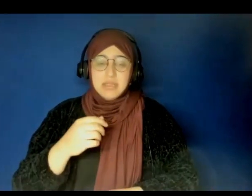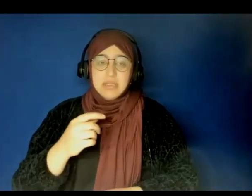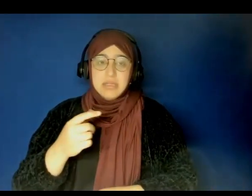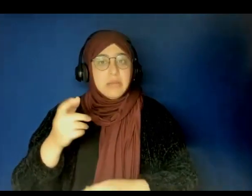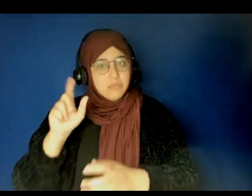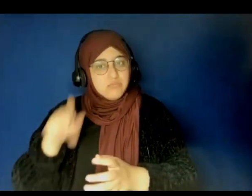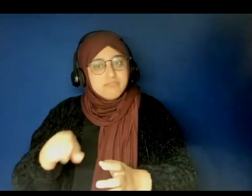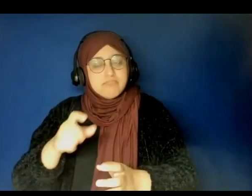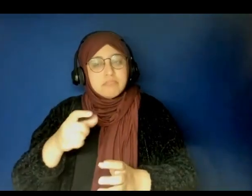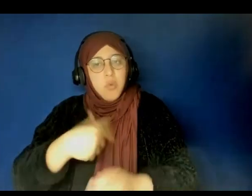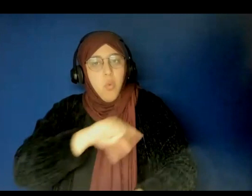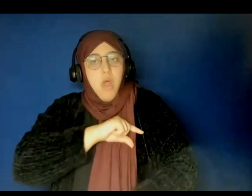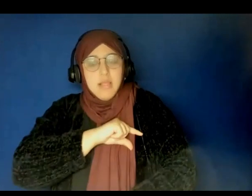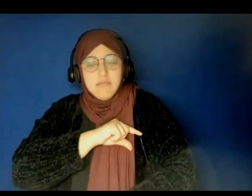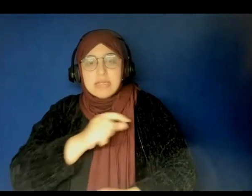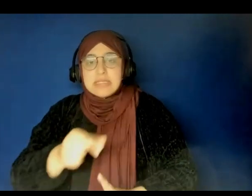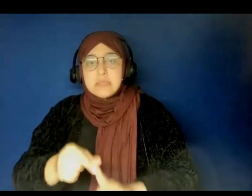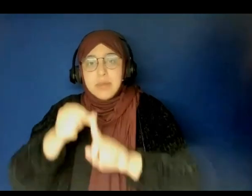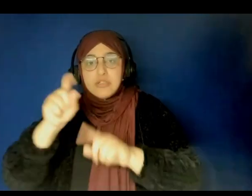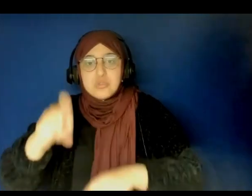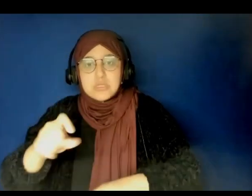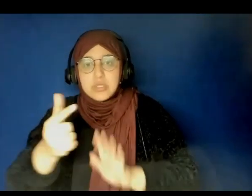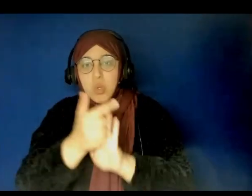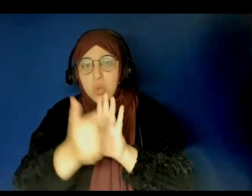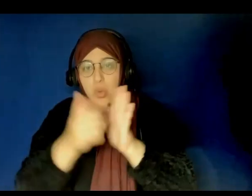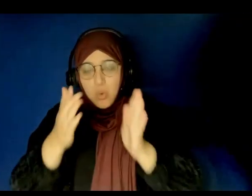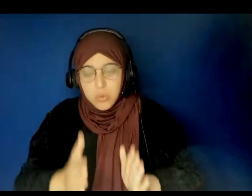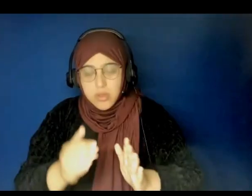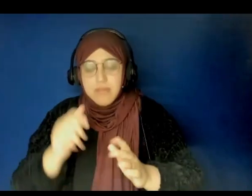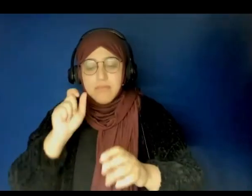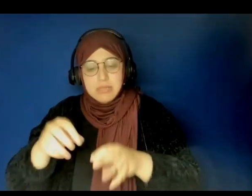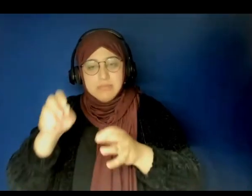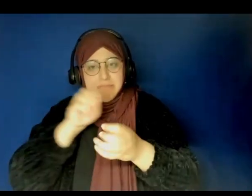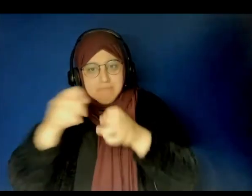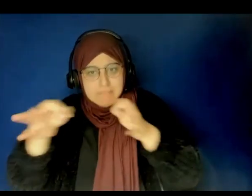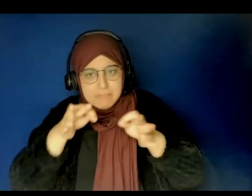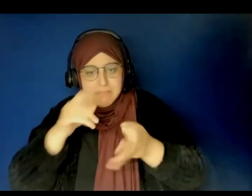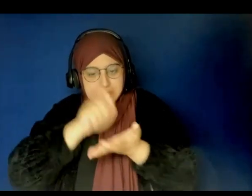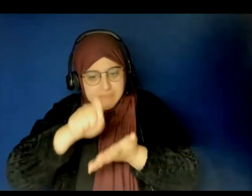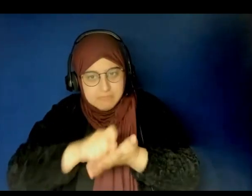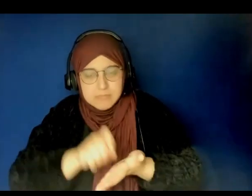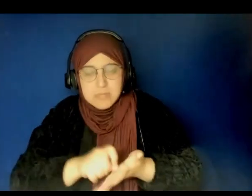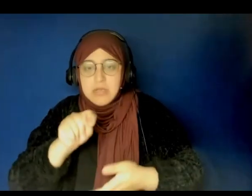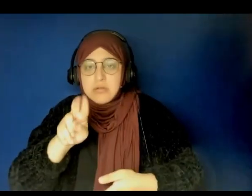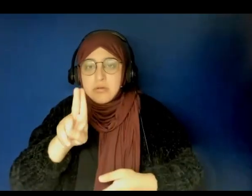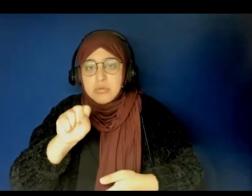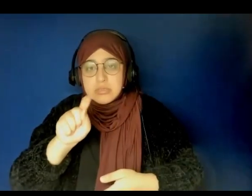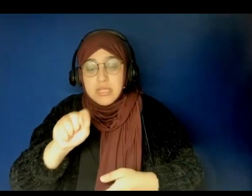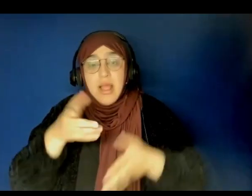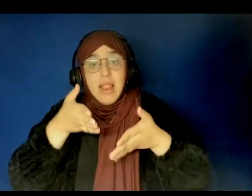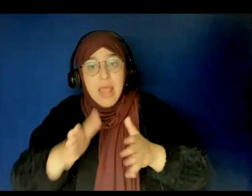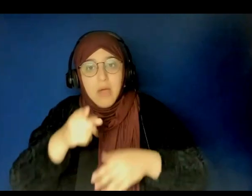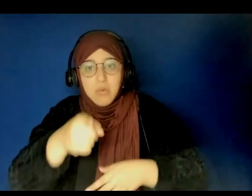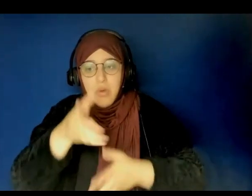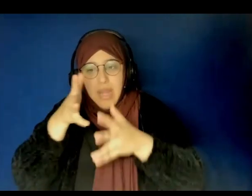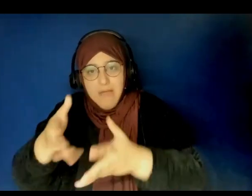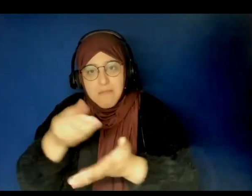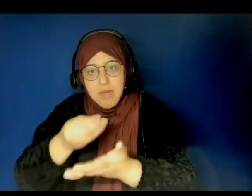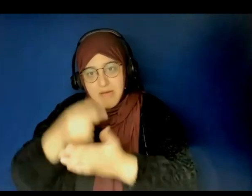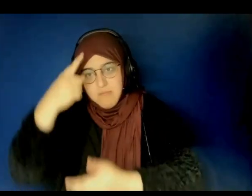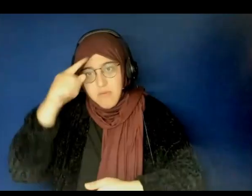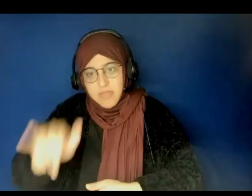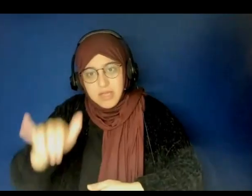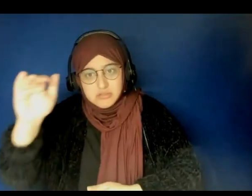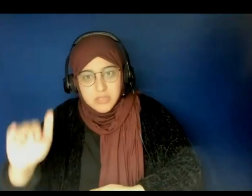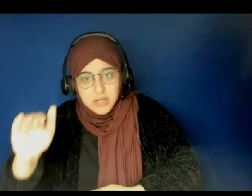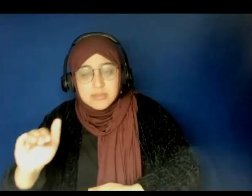lawyer will be able to structure that trust in a way that would allow you to leave the money to that child, but also